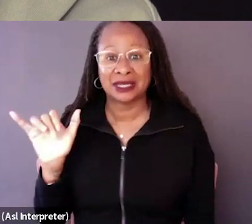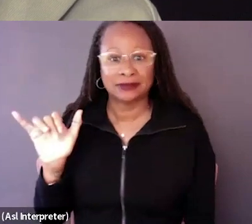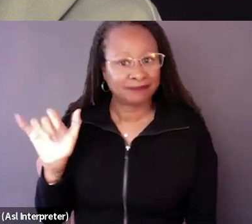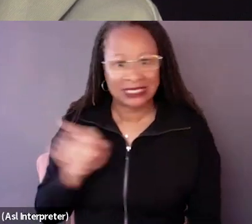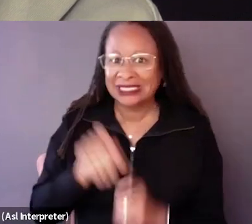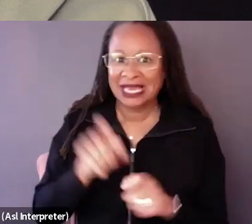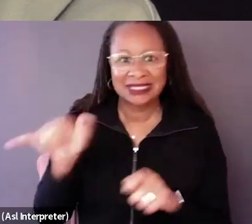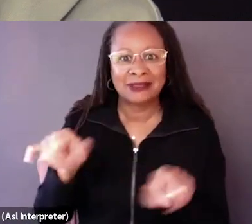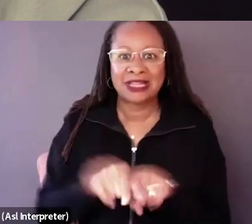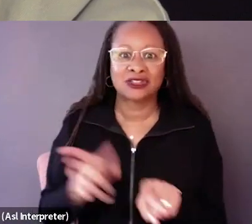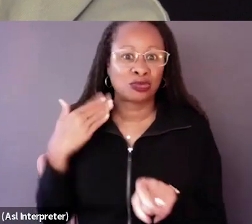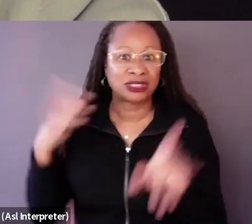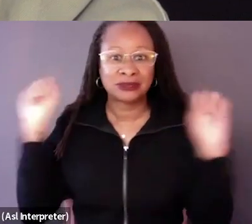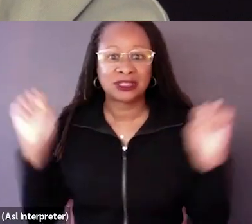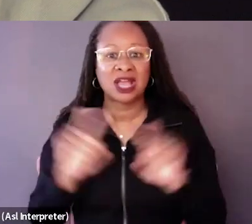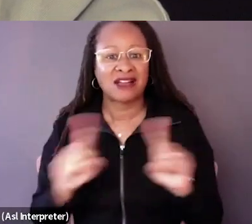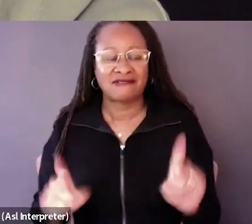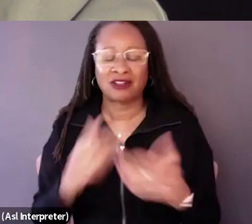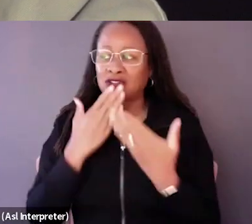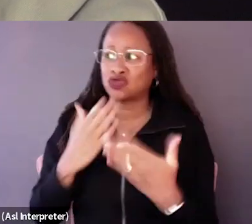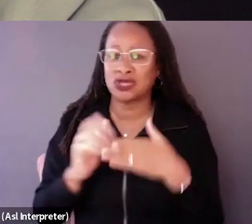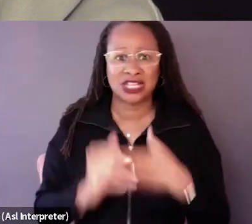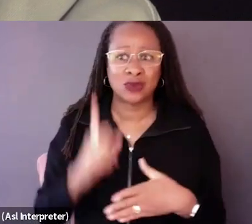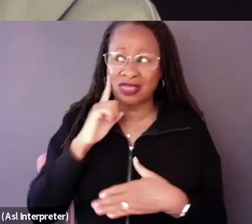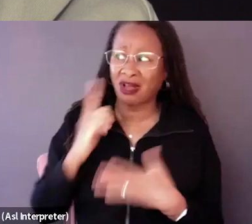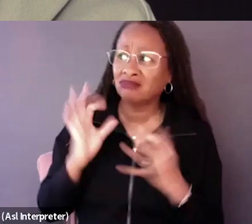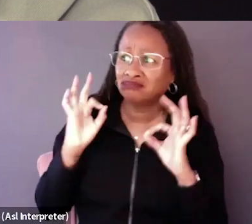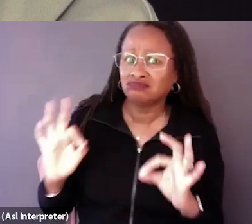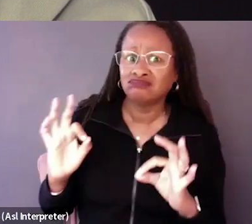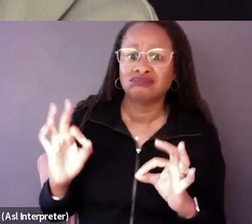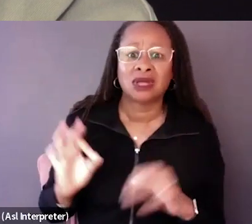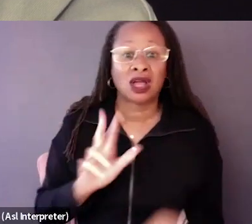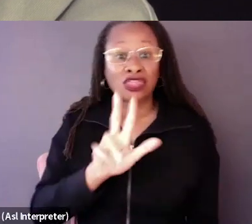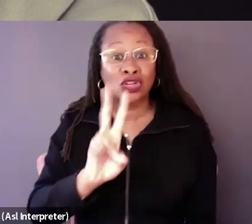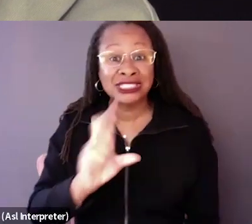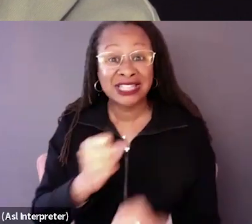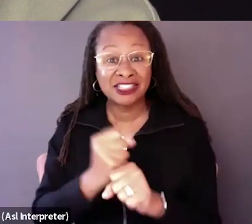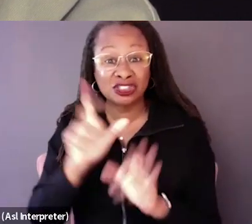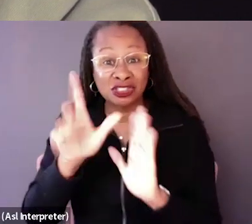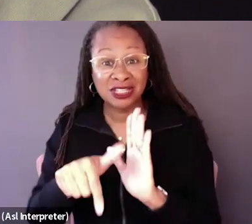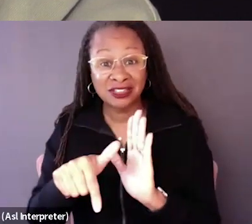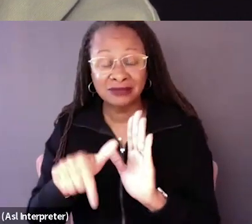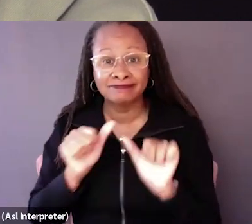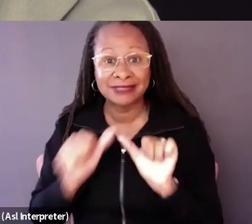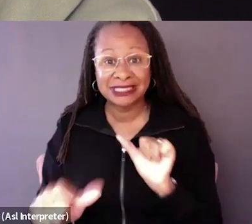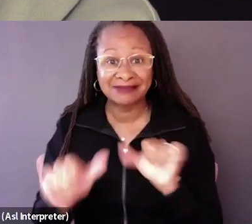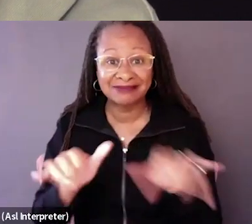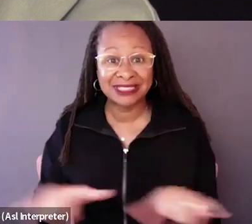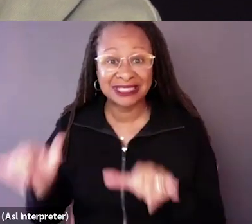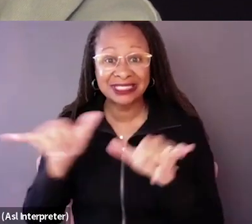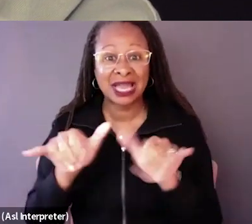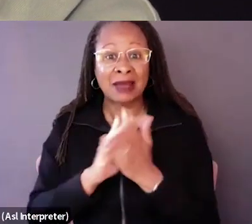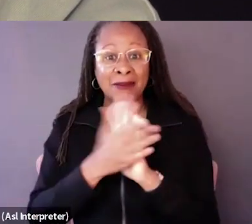know, he was a very promising leader, but 37 years later, he has become